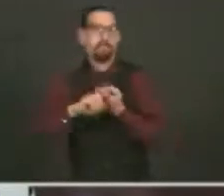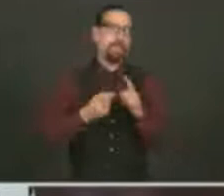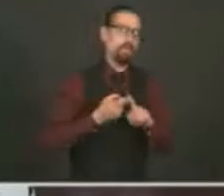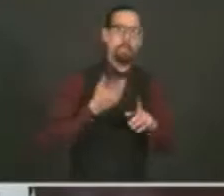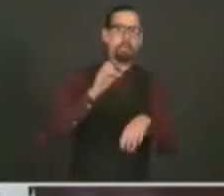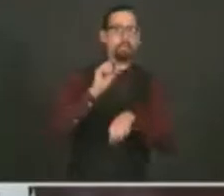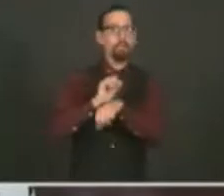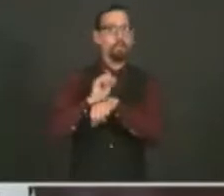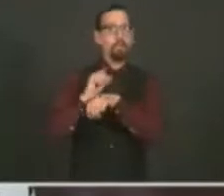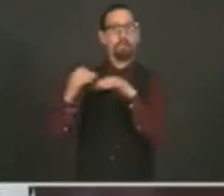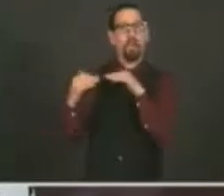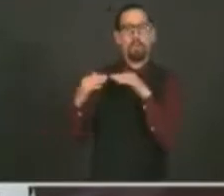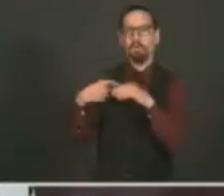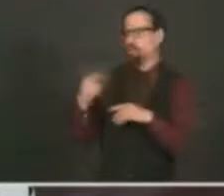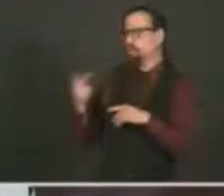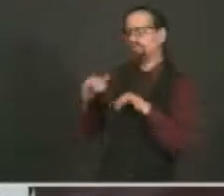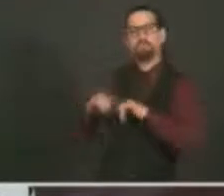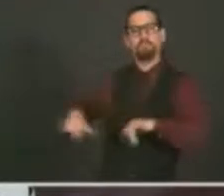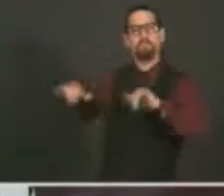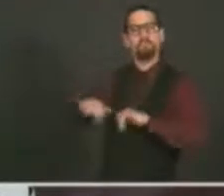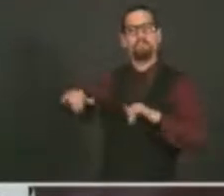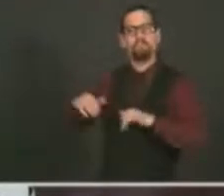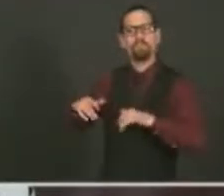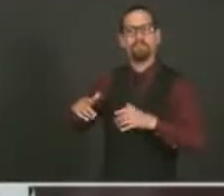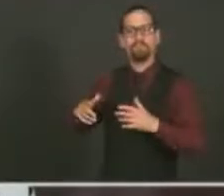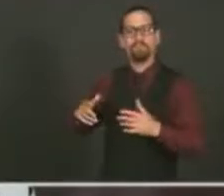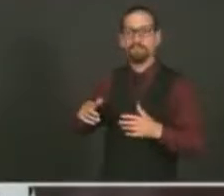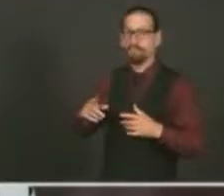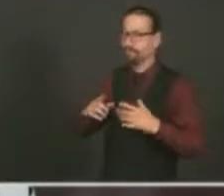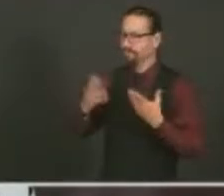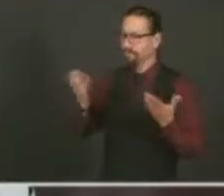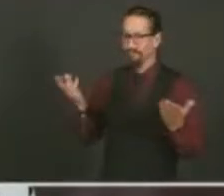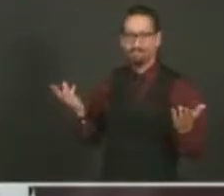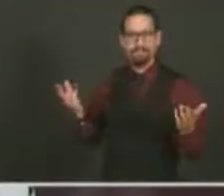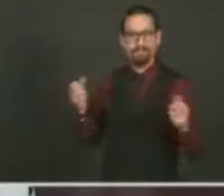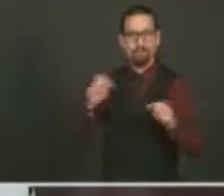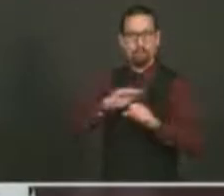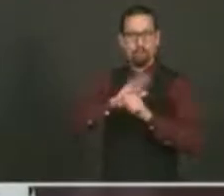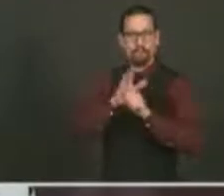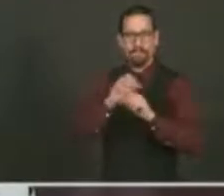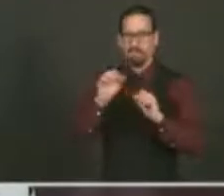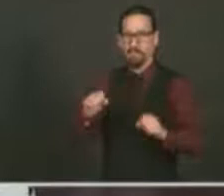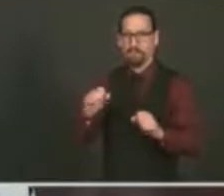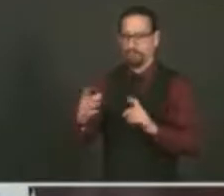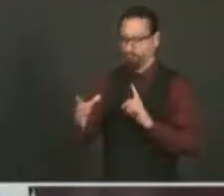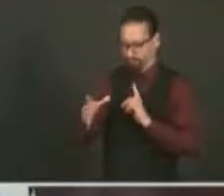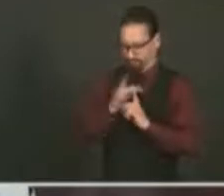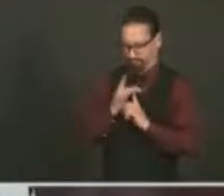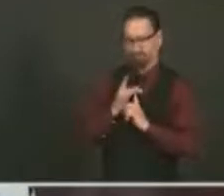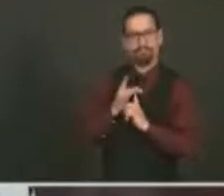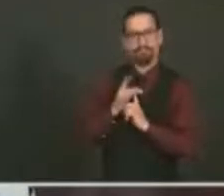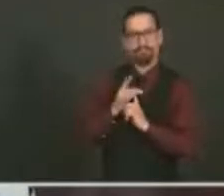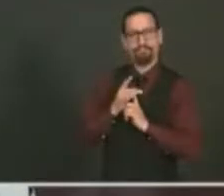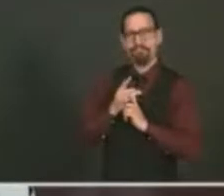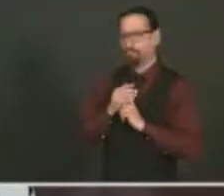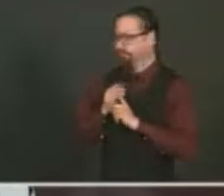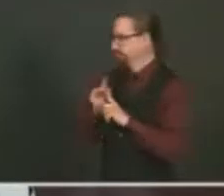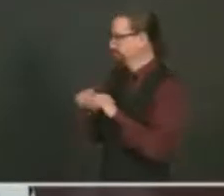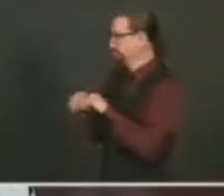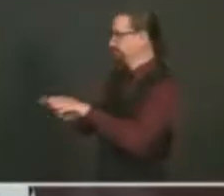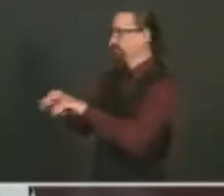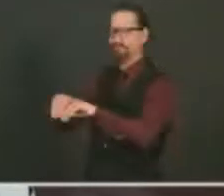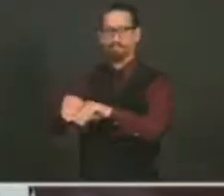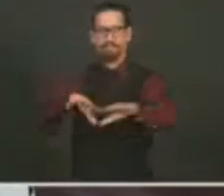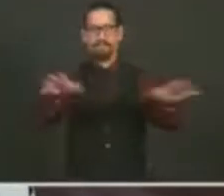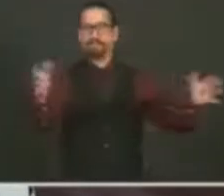where COVID-19 can still be transmitted, and that's where we are saying you need to continue to wear